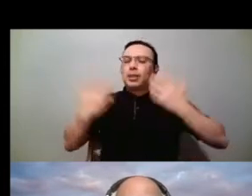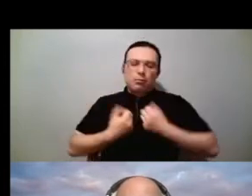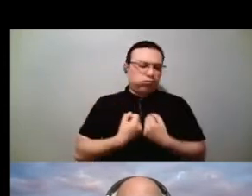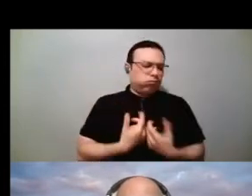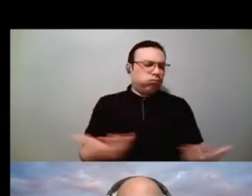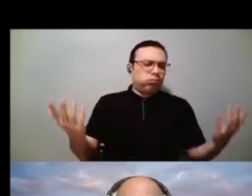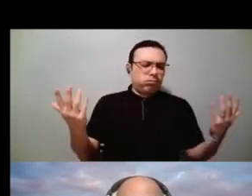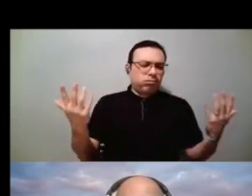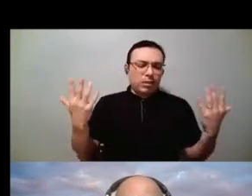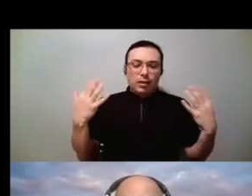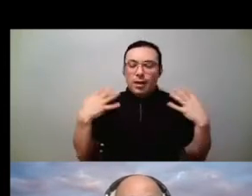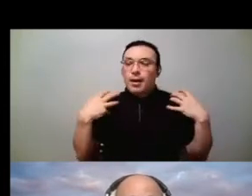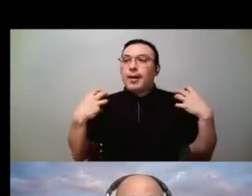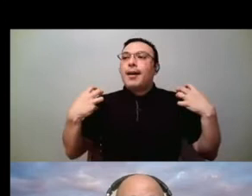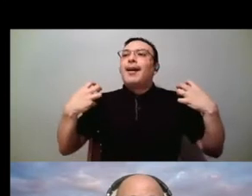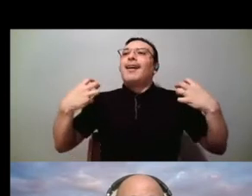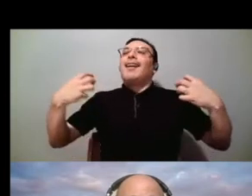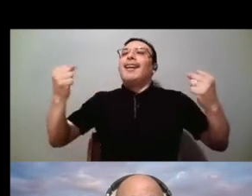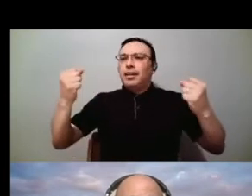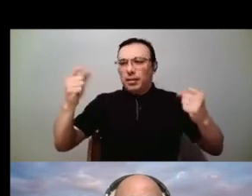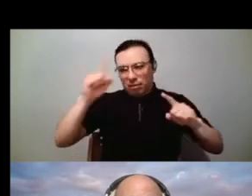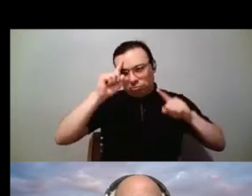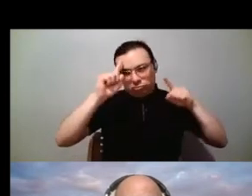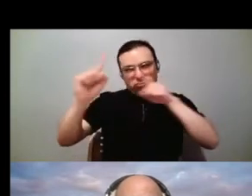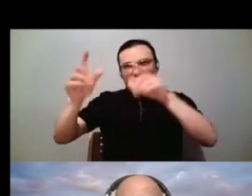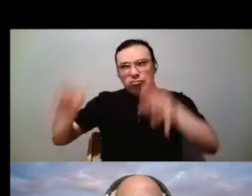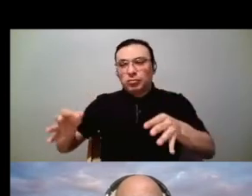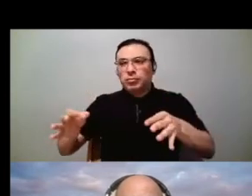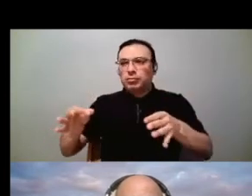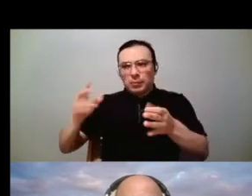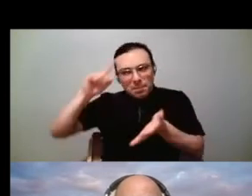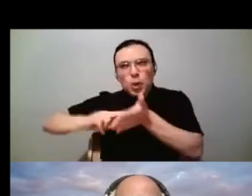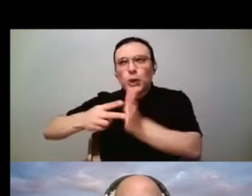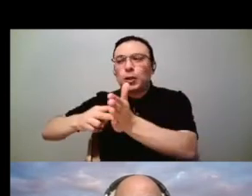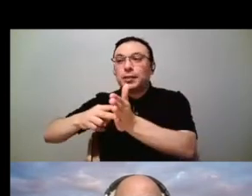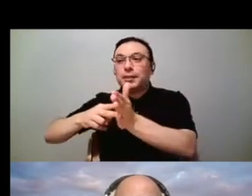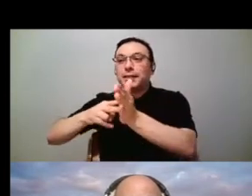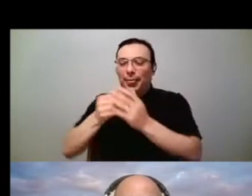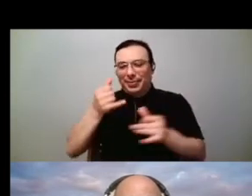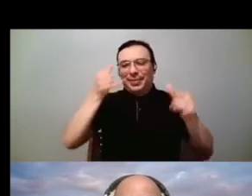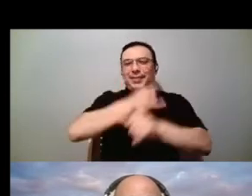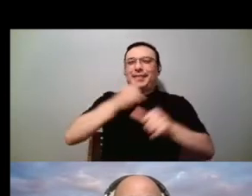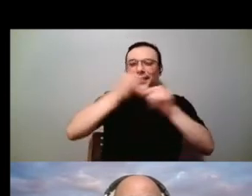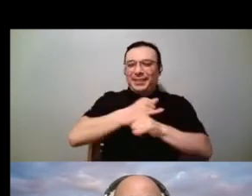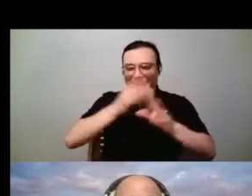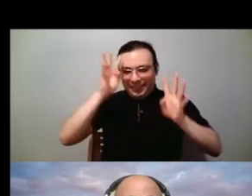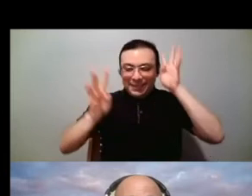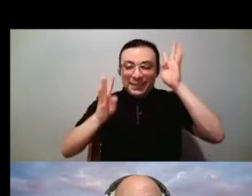rejuvenated, determined, deliberate, irreverent, innovative,